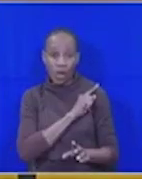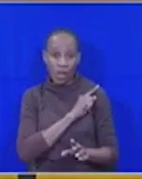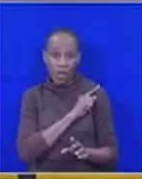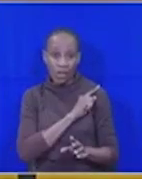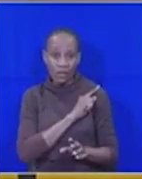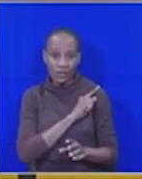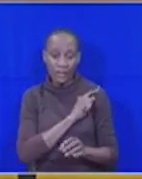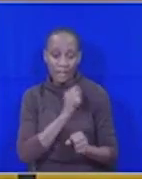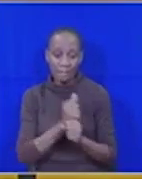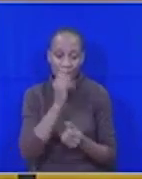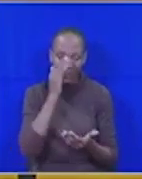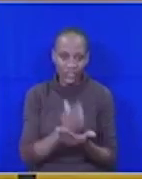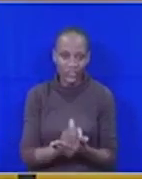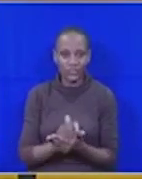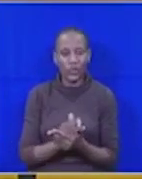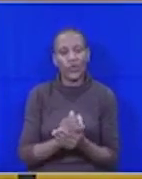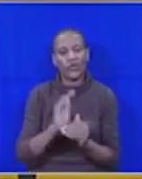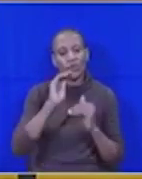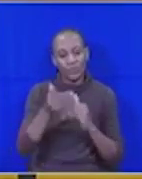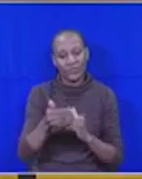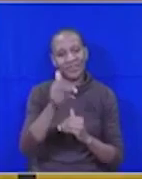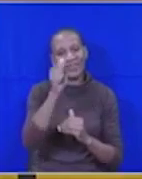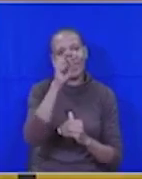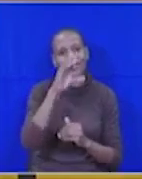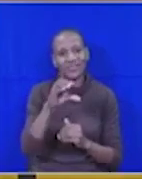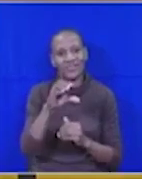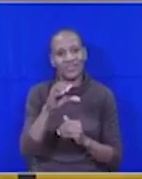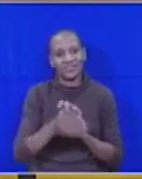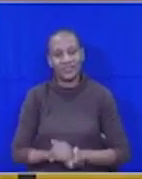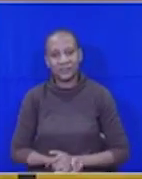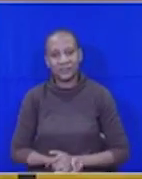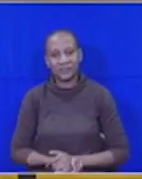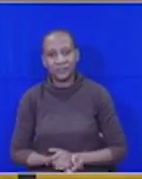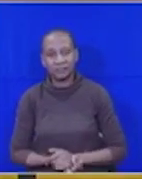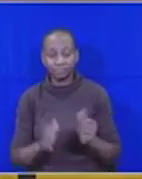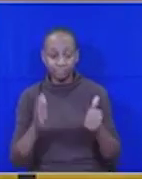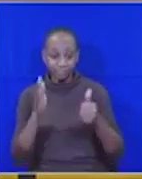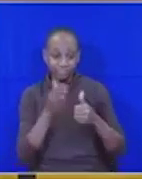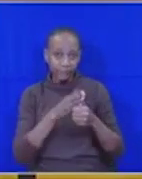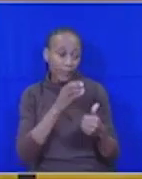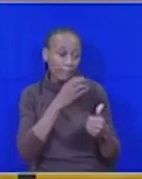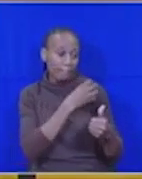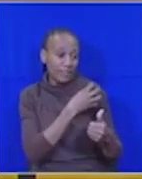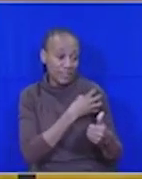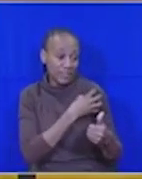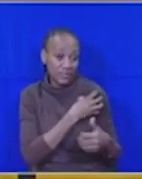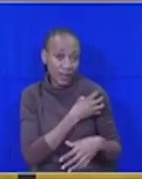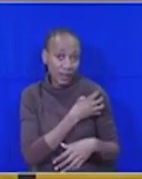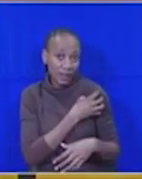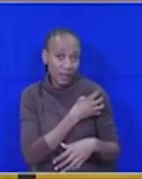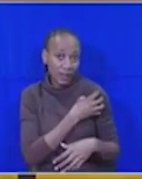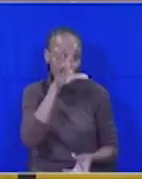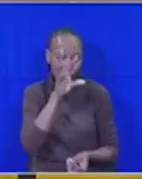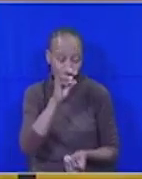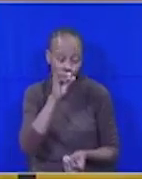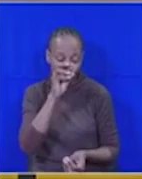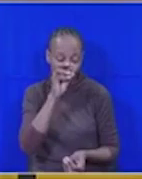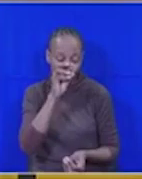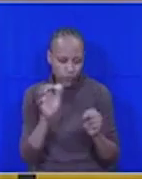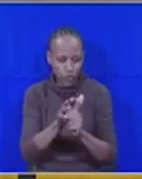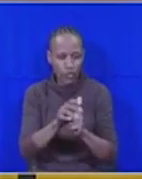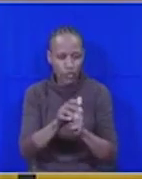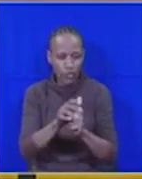keeping the fledgling ANC in power. First in Minister Mutambi's total control project